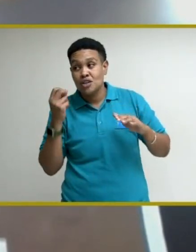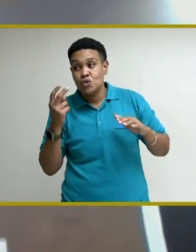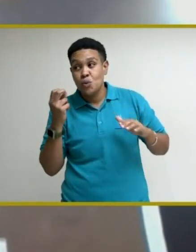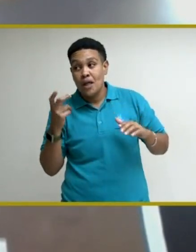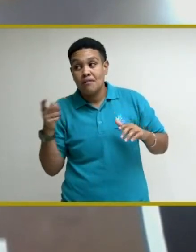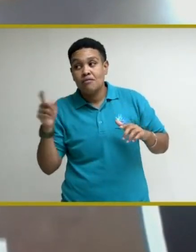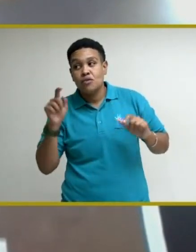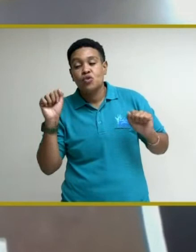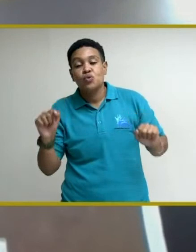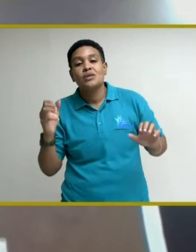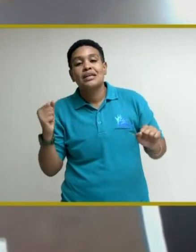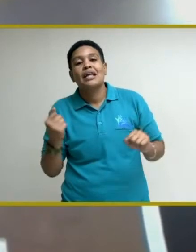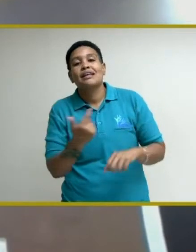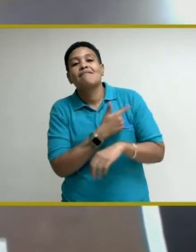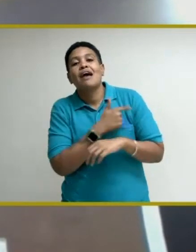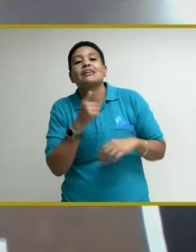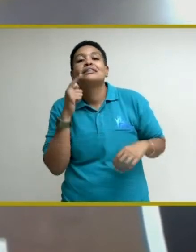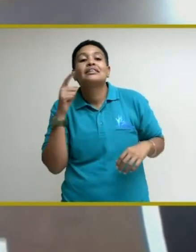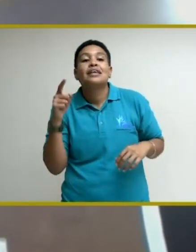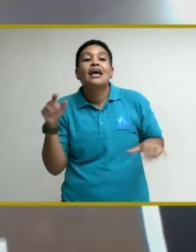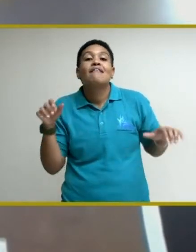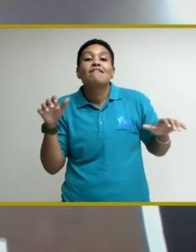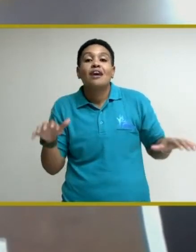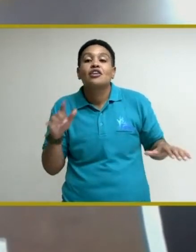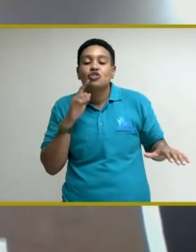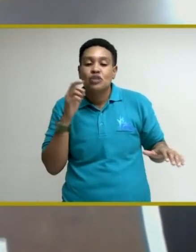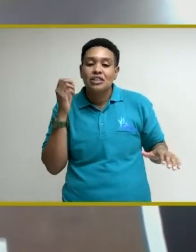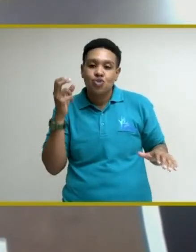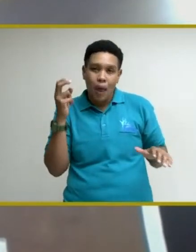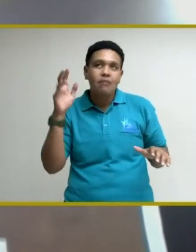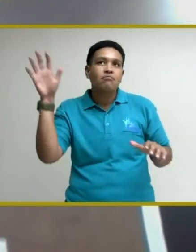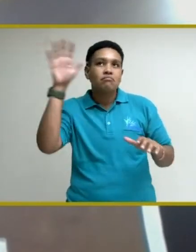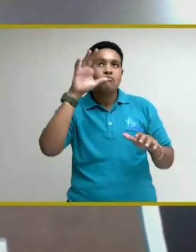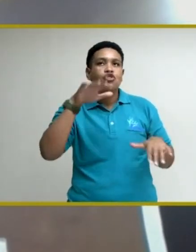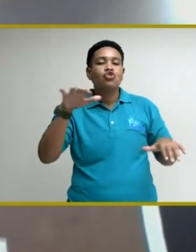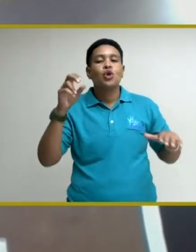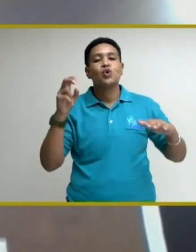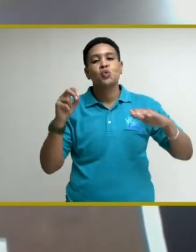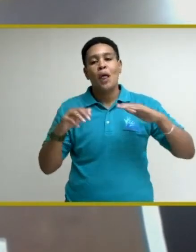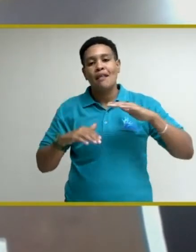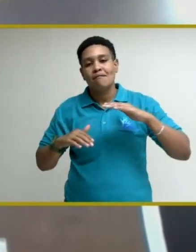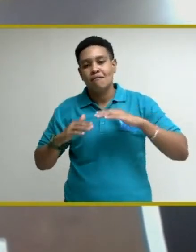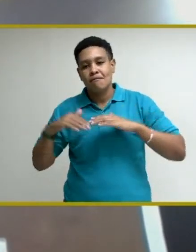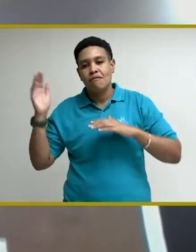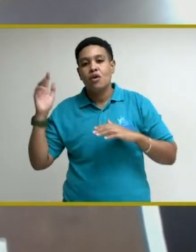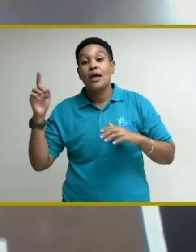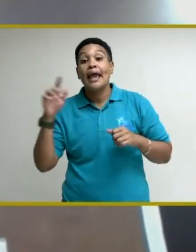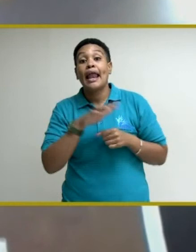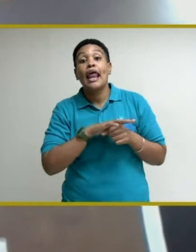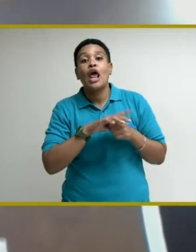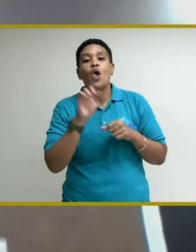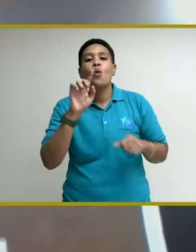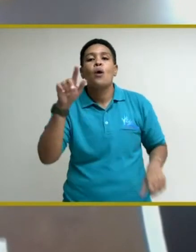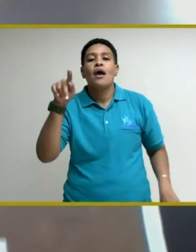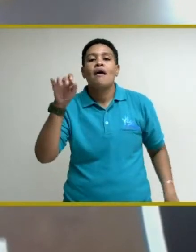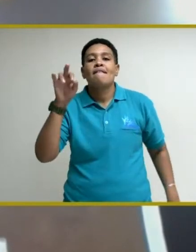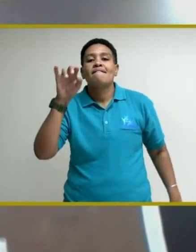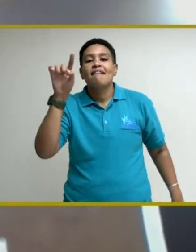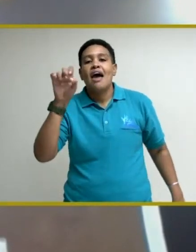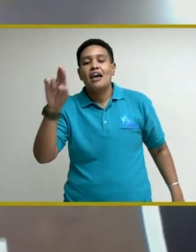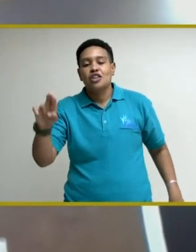receive the vaccine. And that's been done in jurisdictions where Pfizer vaccines are